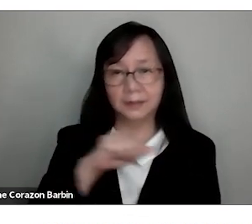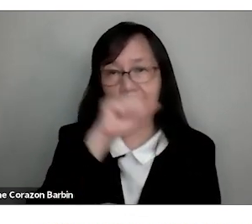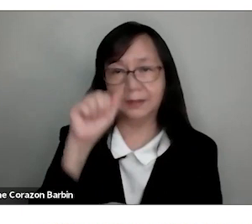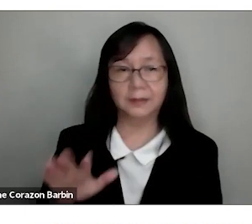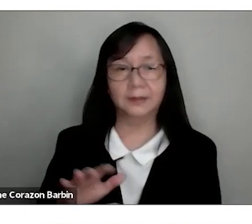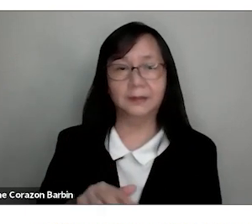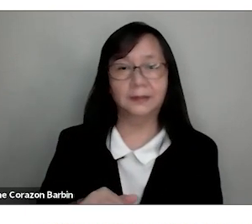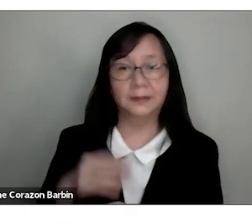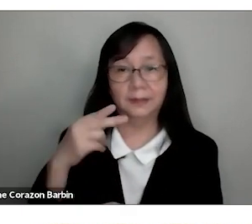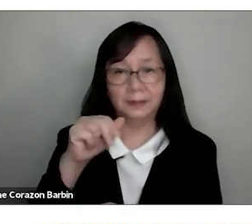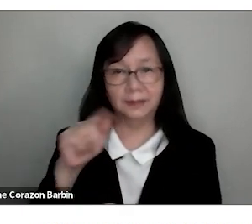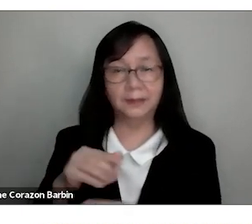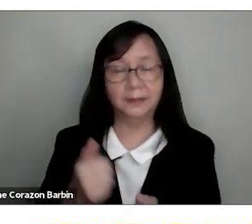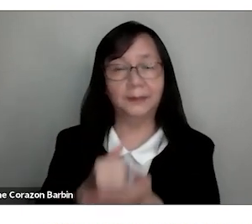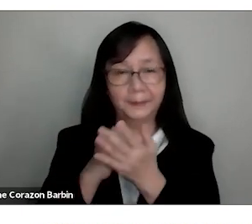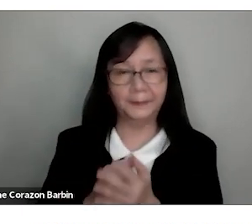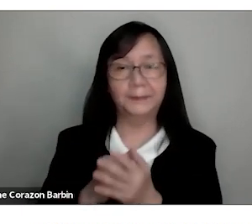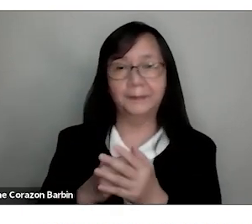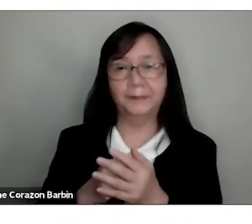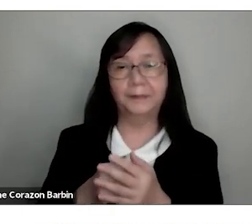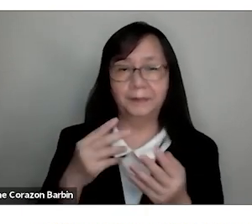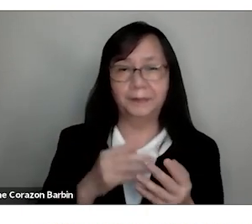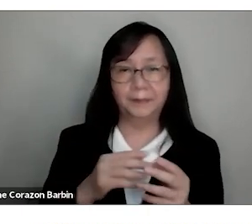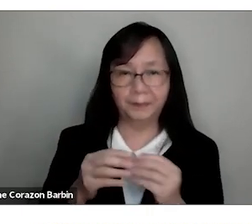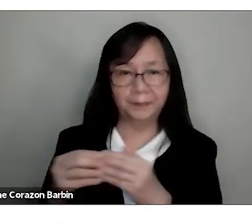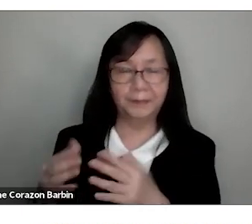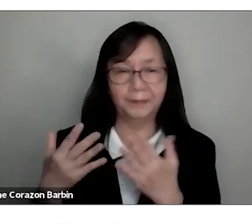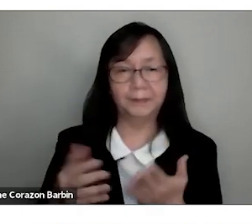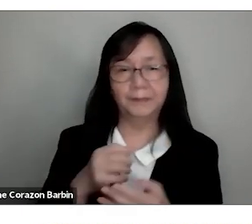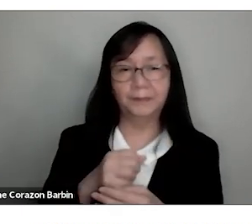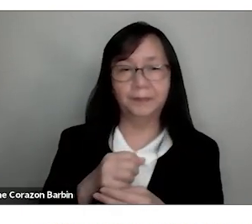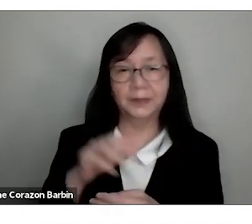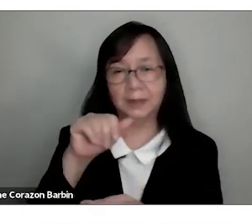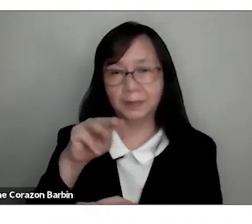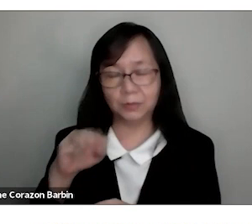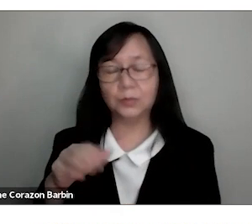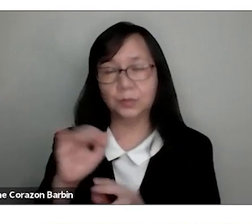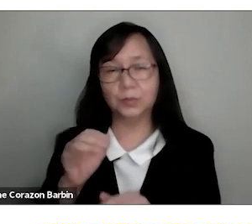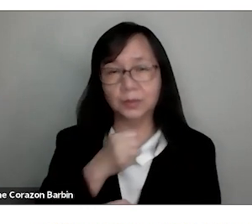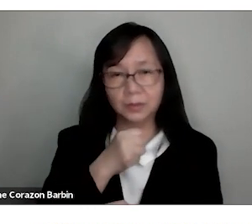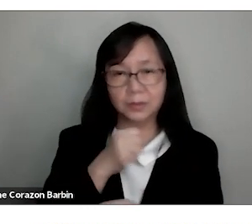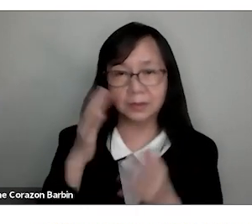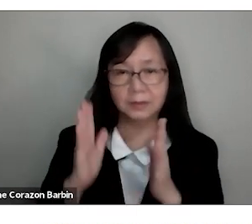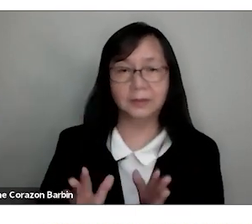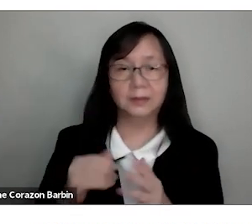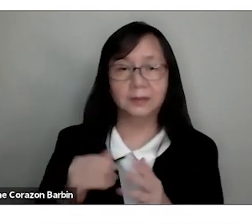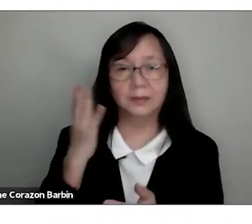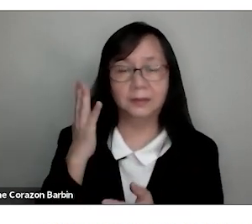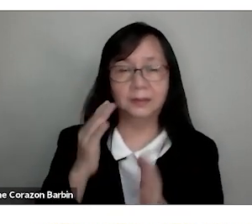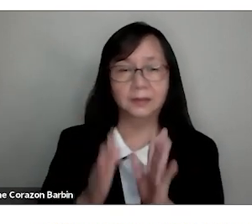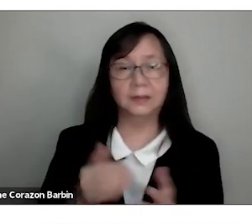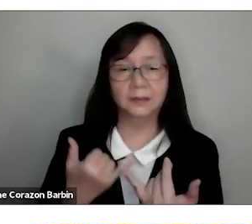Hazel helped moderate the session. Amihan was also a speaker. Inda and I, your child, Inda is a